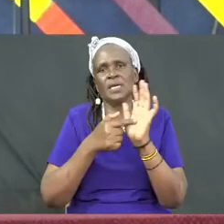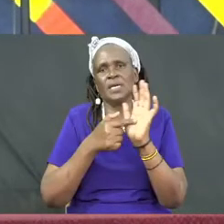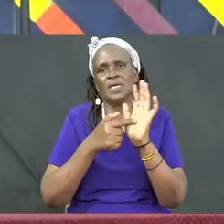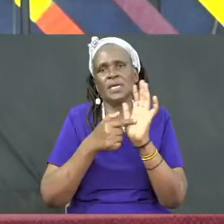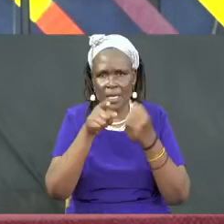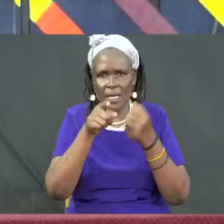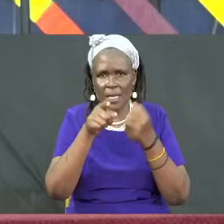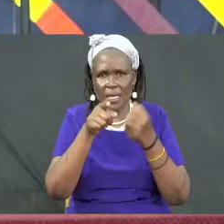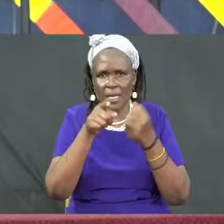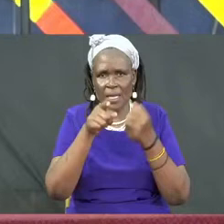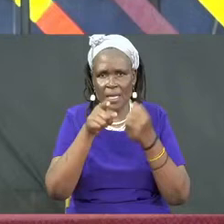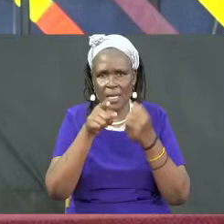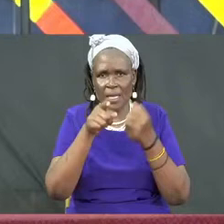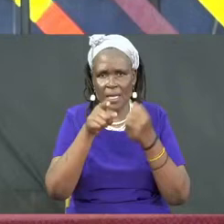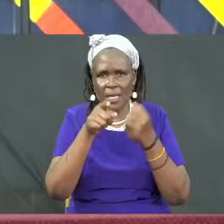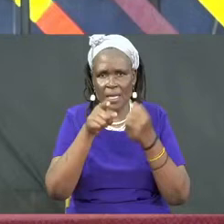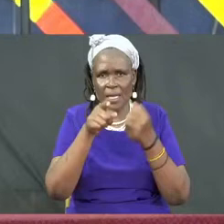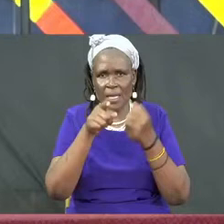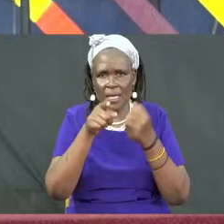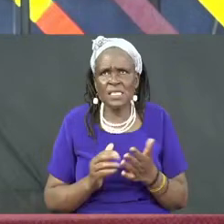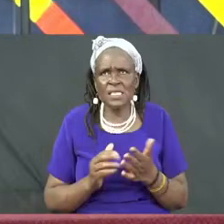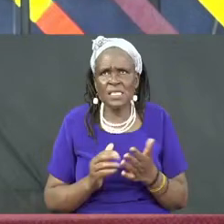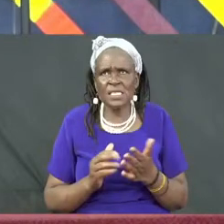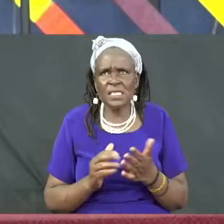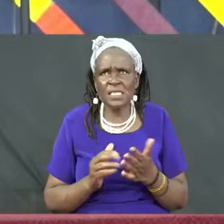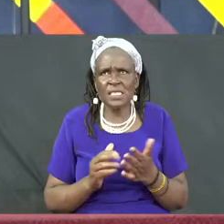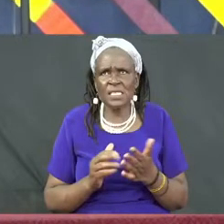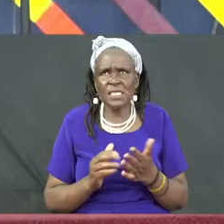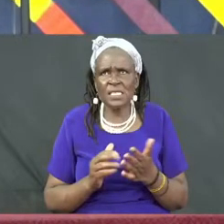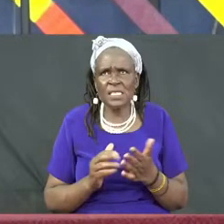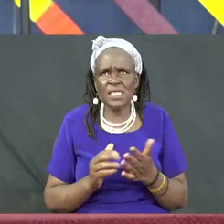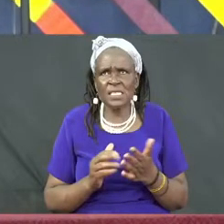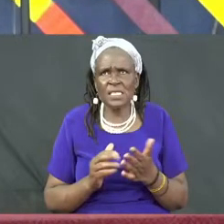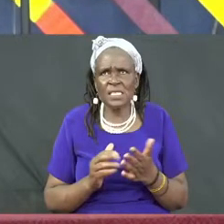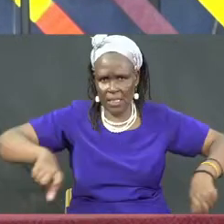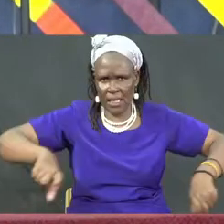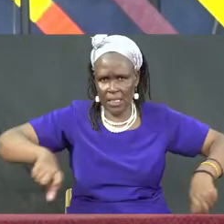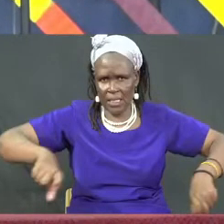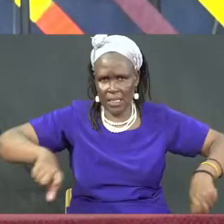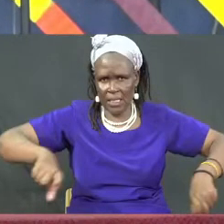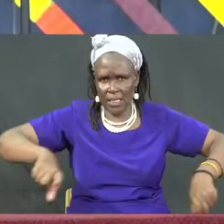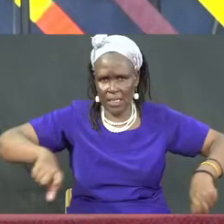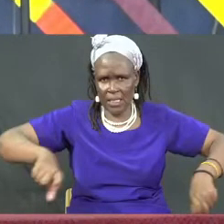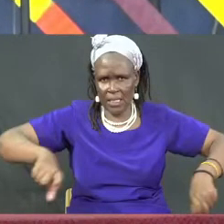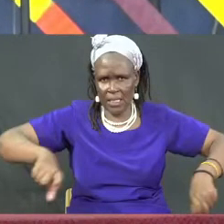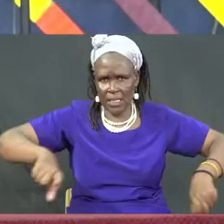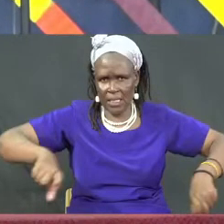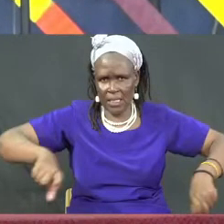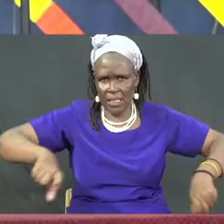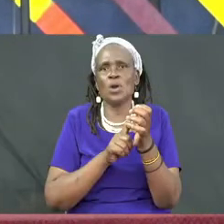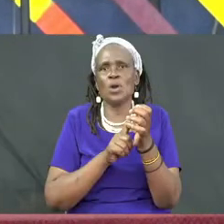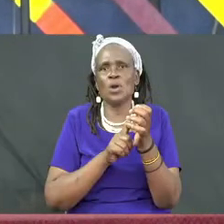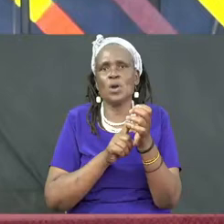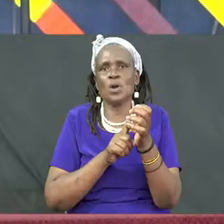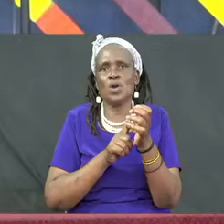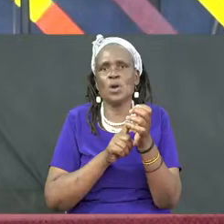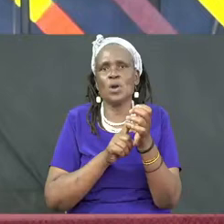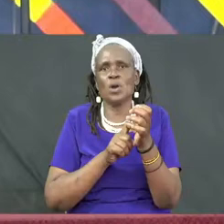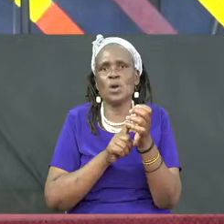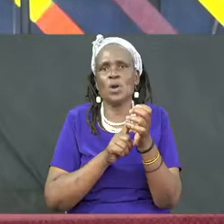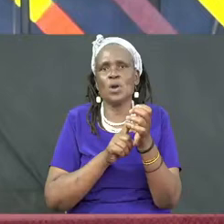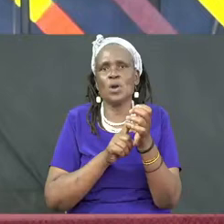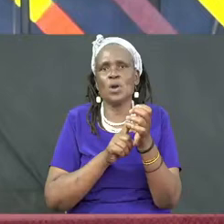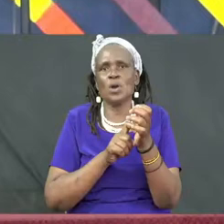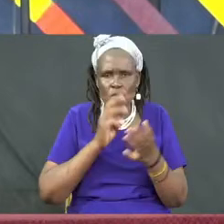is they had some sort of a stick, you know, that had a serpent wound on it, you know, that would be